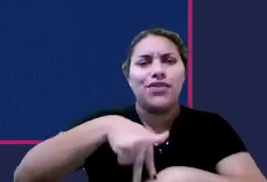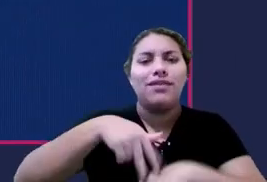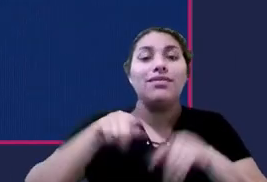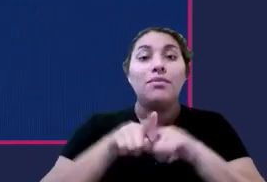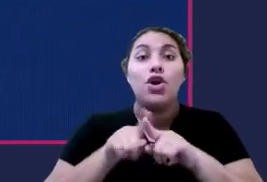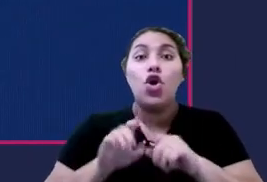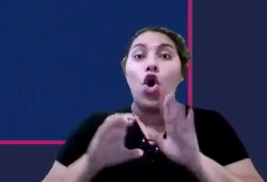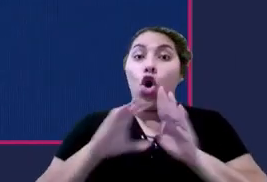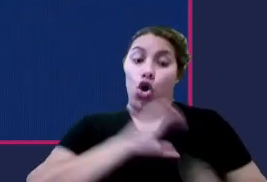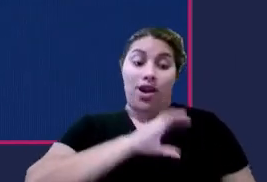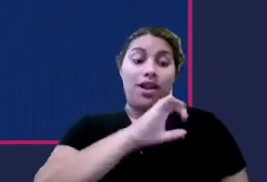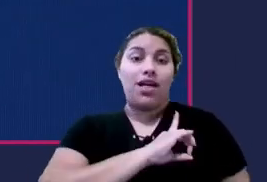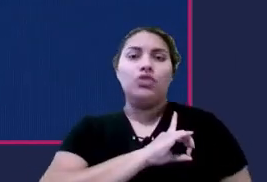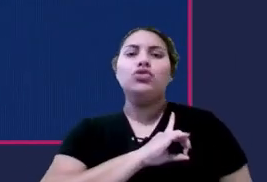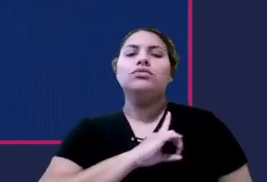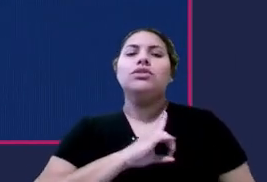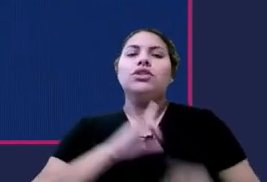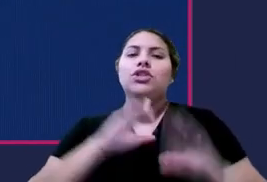of Rare Disease,